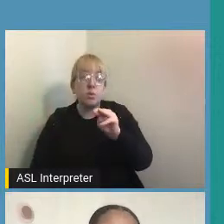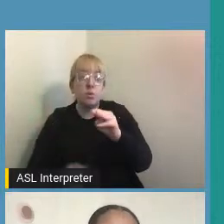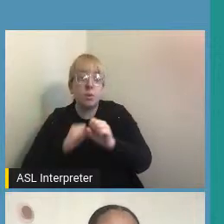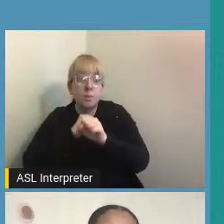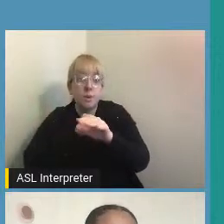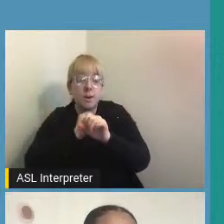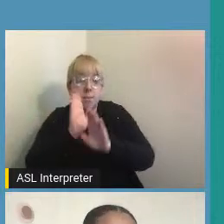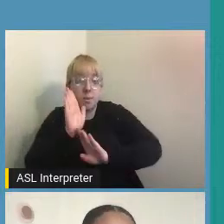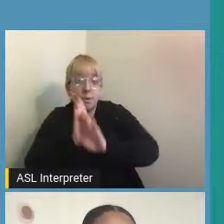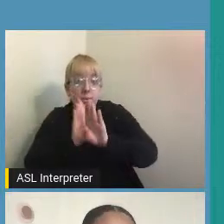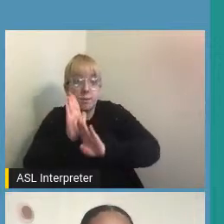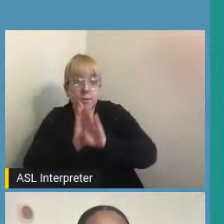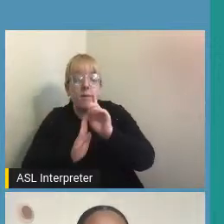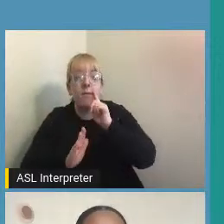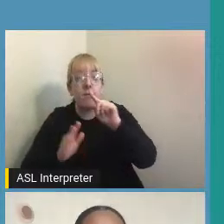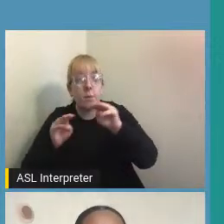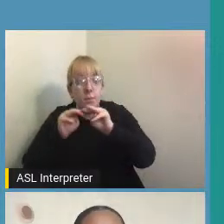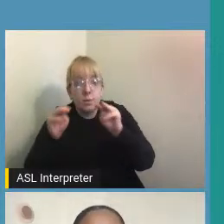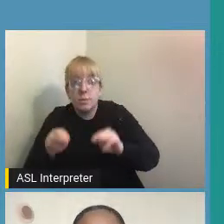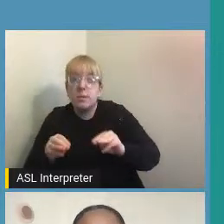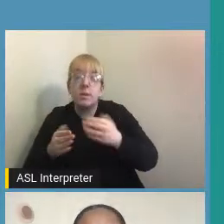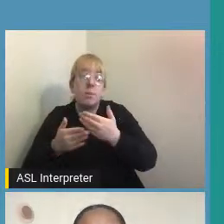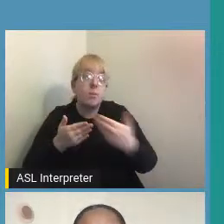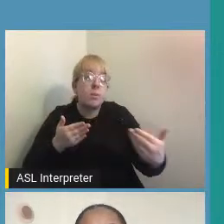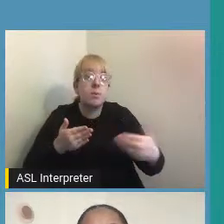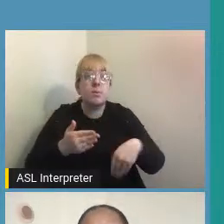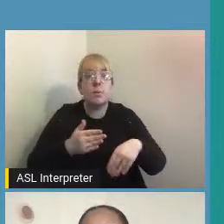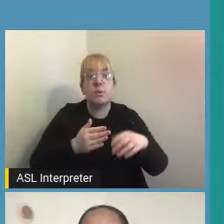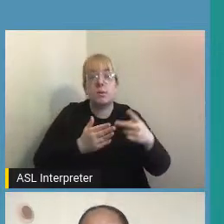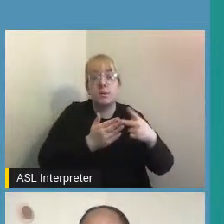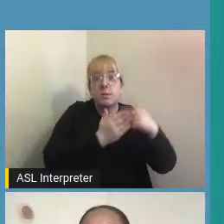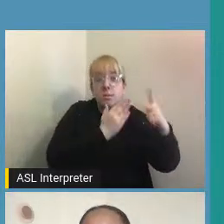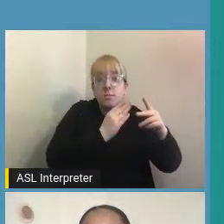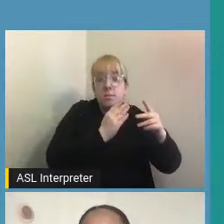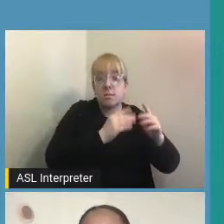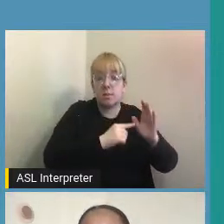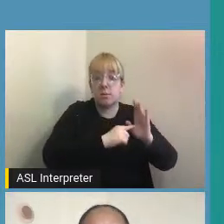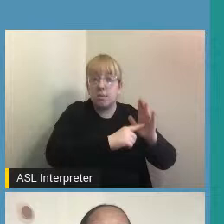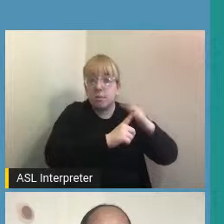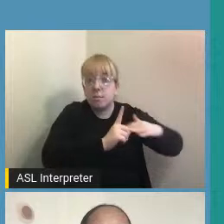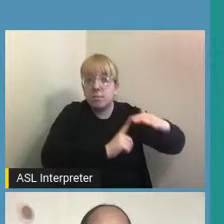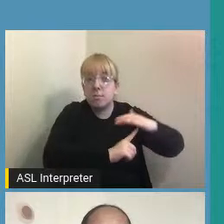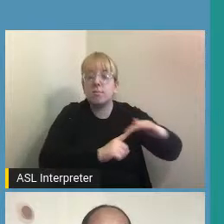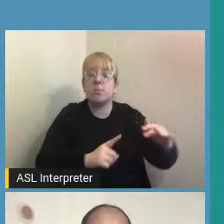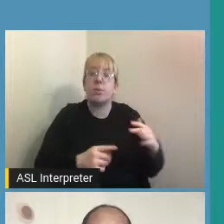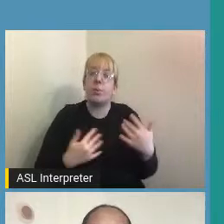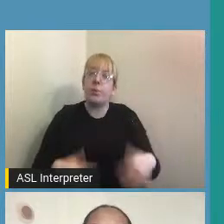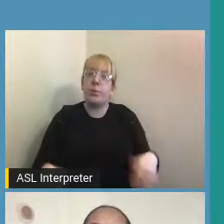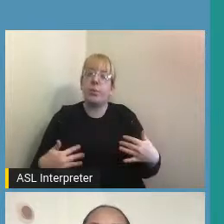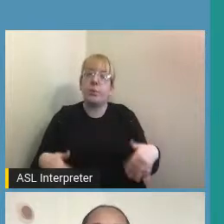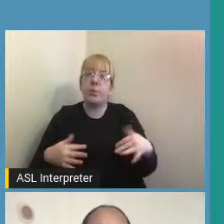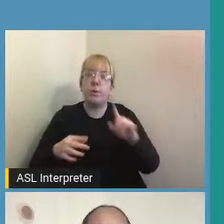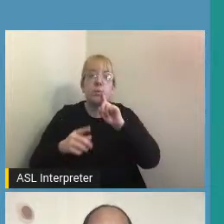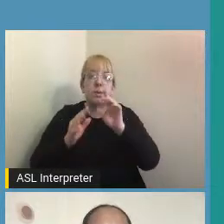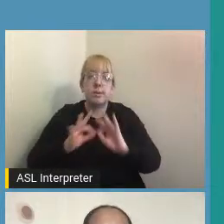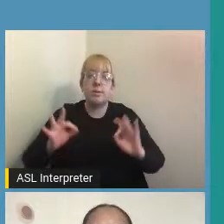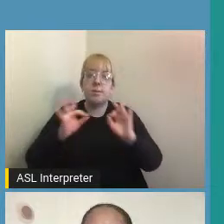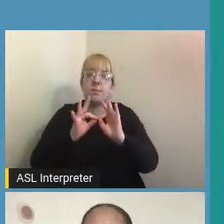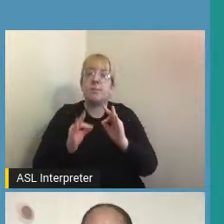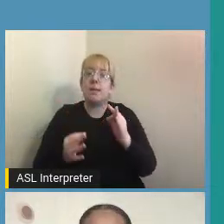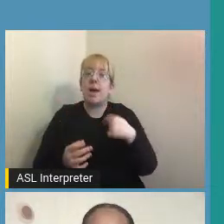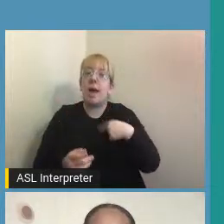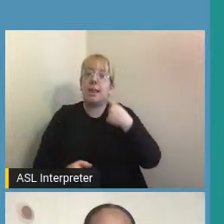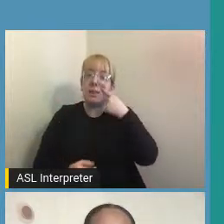campaigns for museum objects and exhibitions, especially. I think that sometimes the assumption is we can